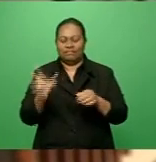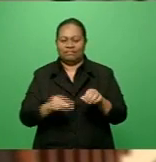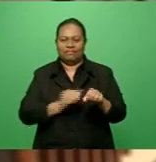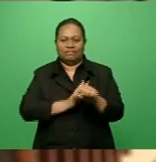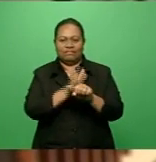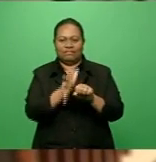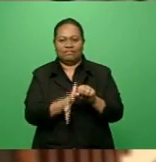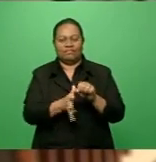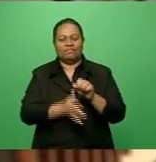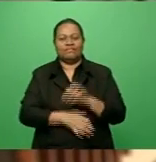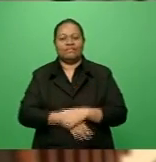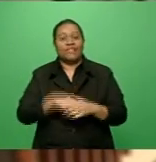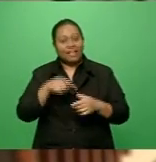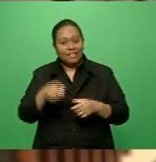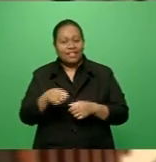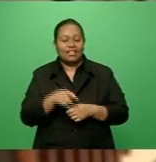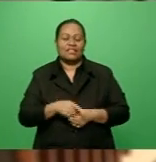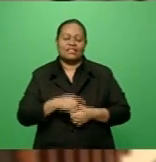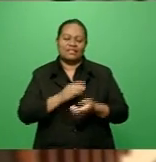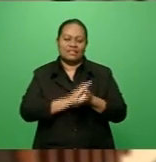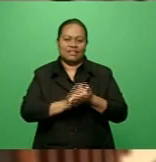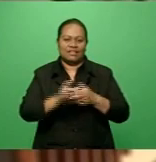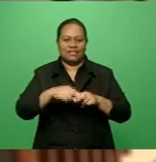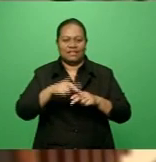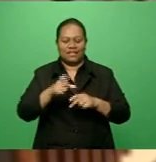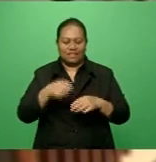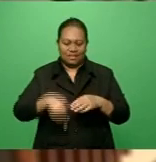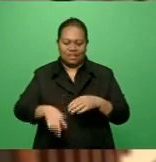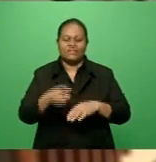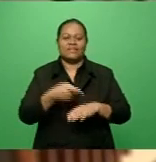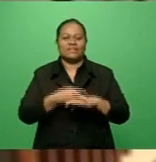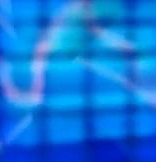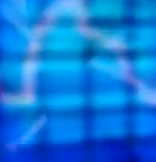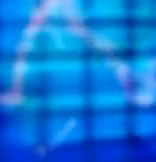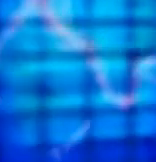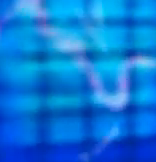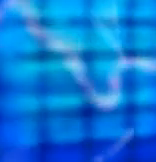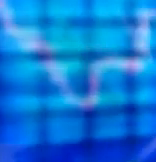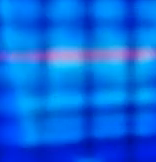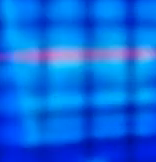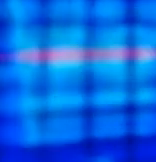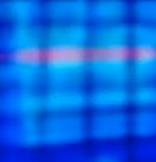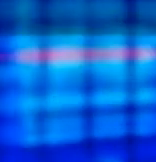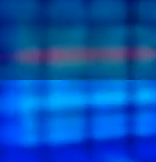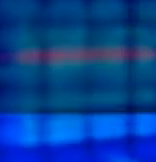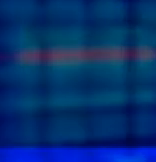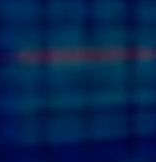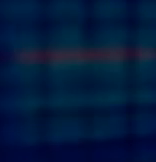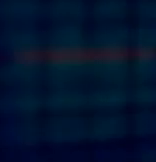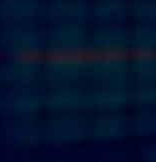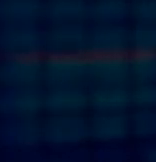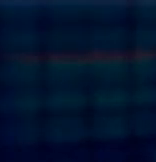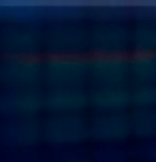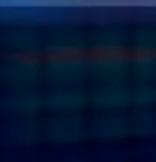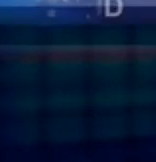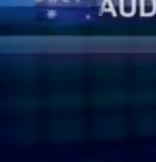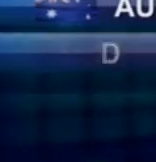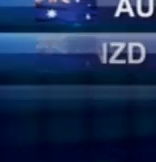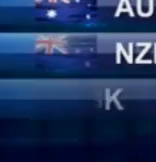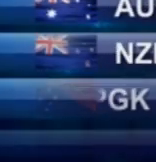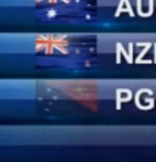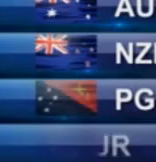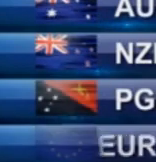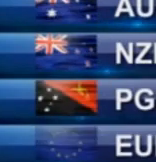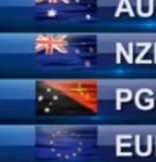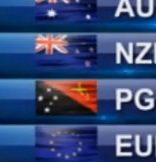COVID-19. That's a wrap from HFC Bank for this week in Accra. Looking at today's local exchange rates as set early this